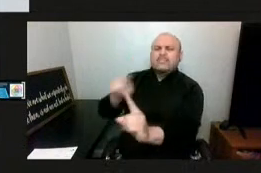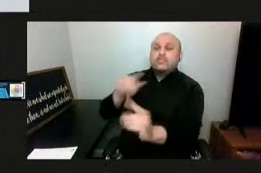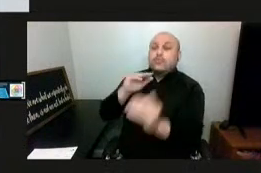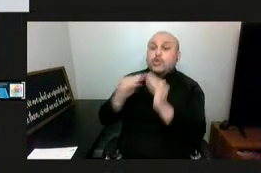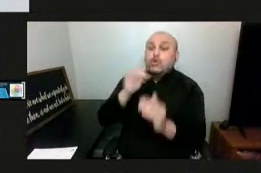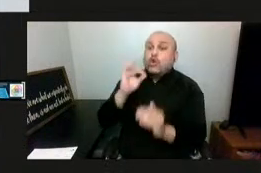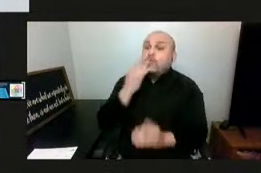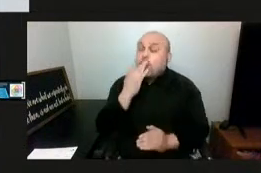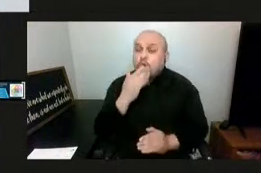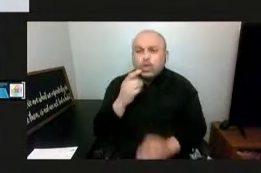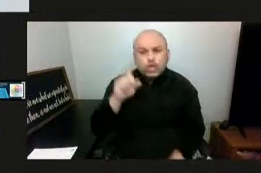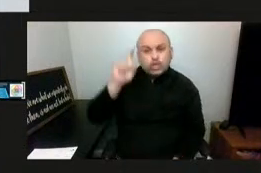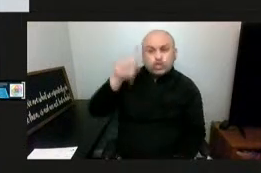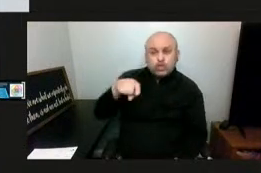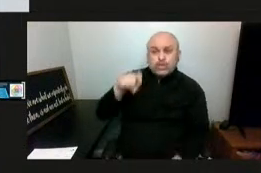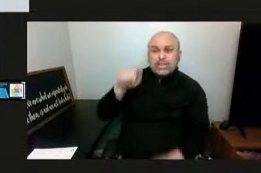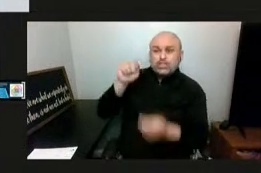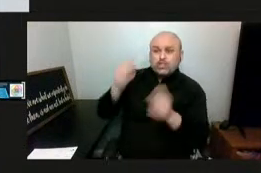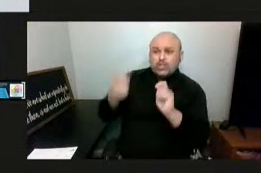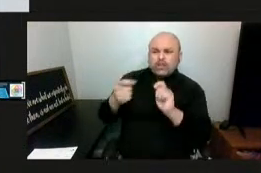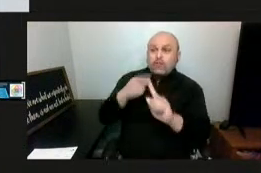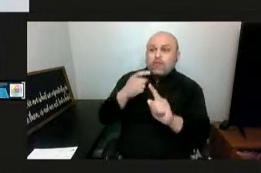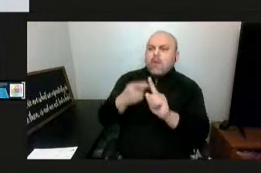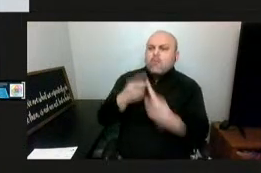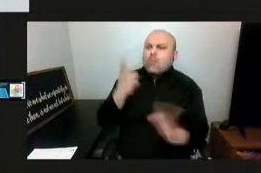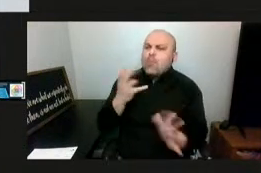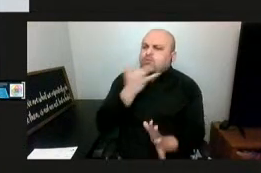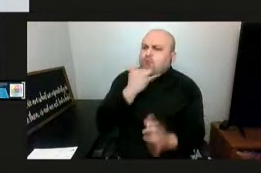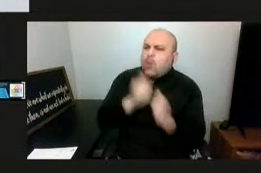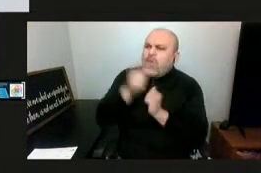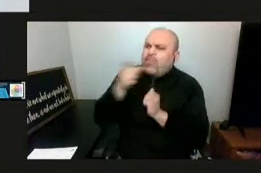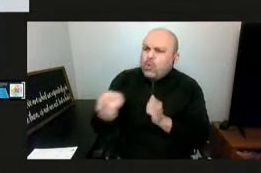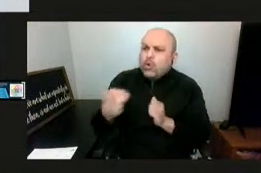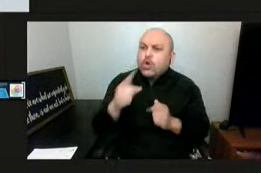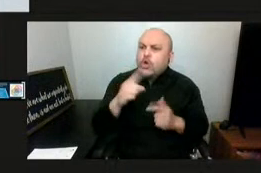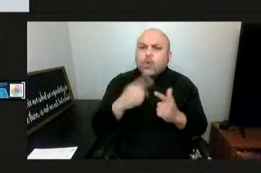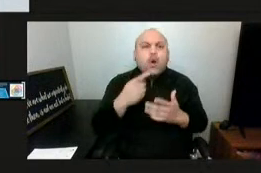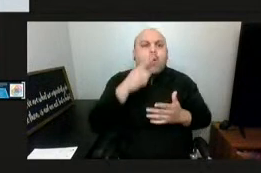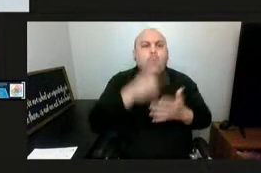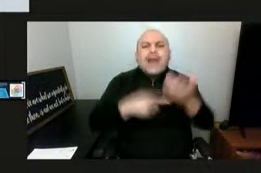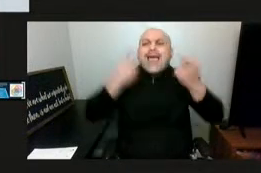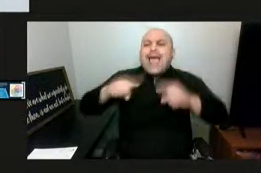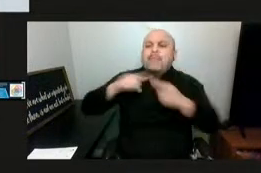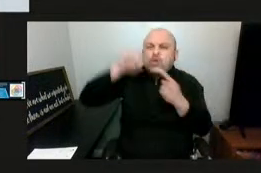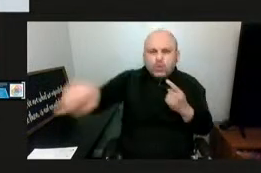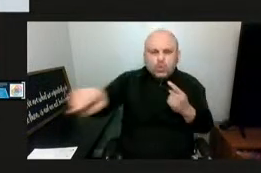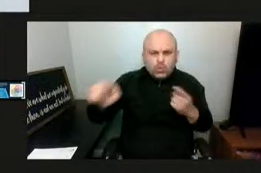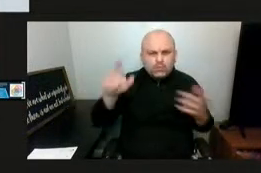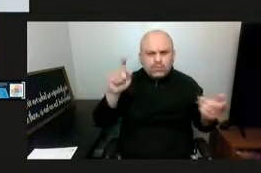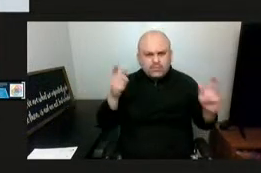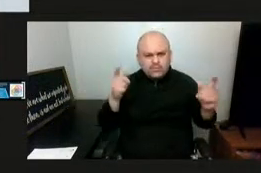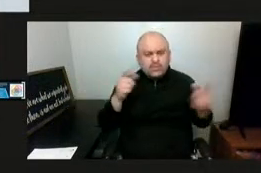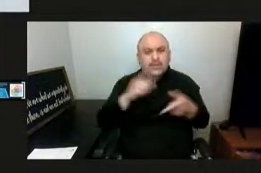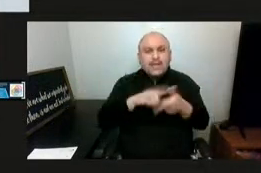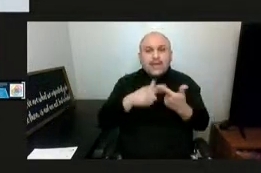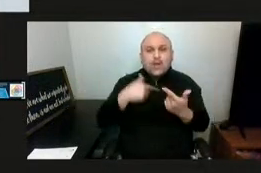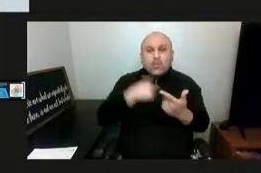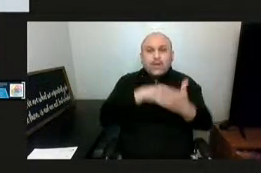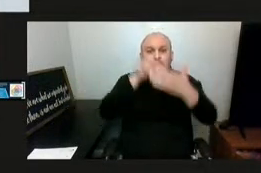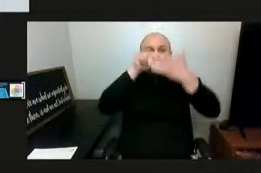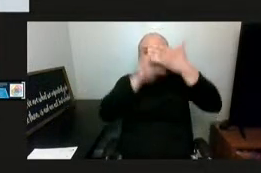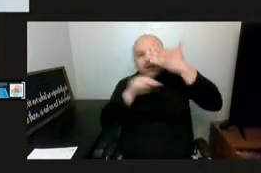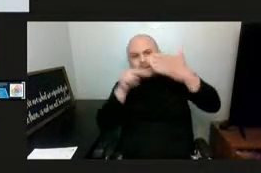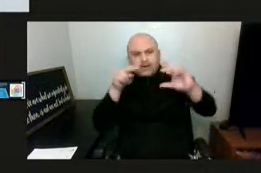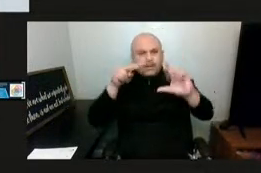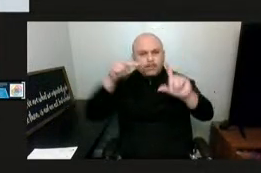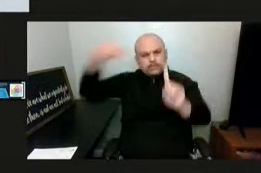should change from what's wrong with you to what happened to you. The lens of racial trauma allows us to